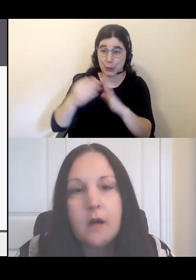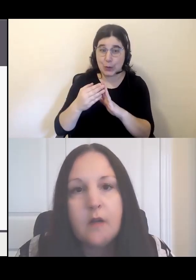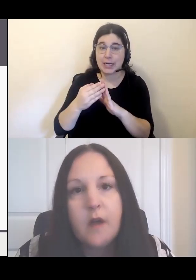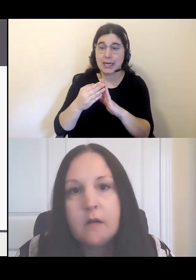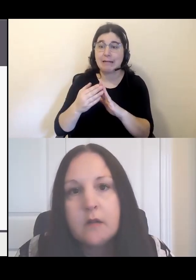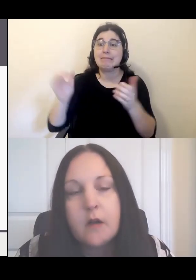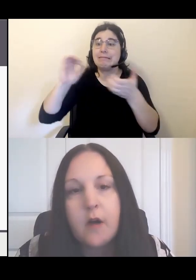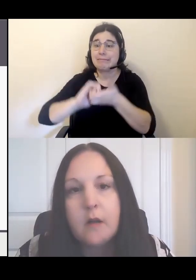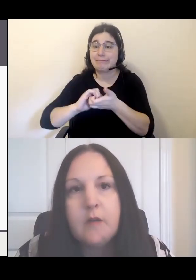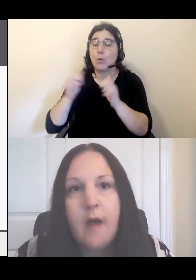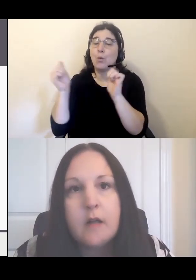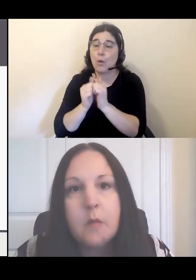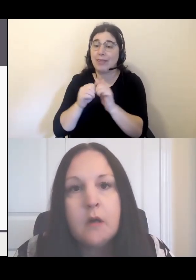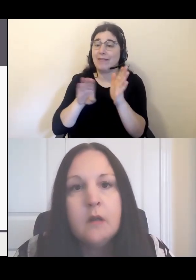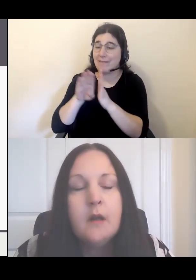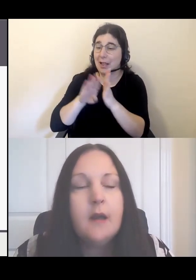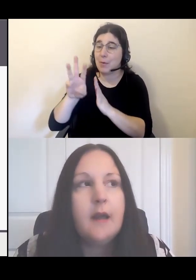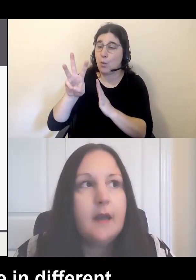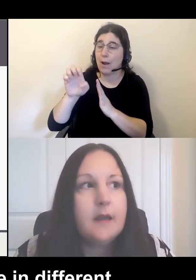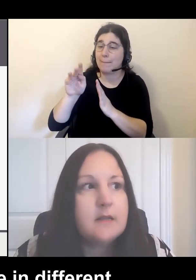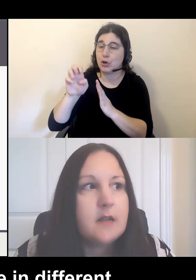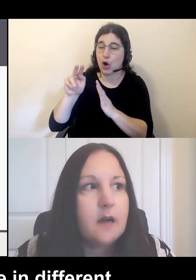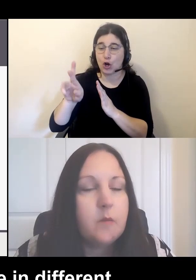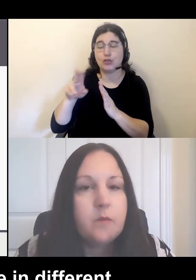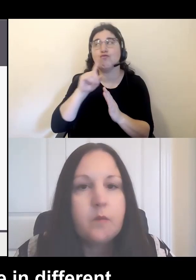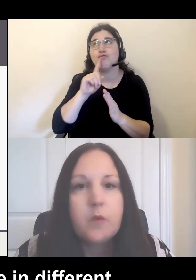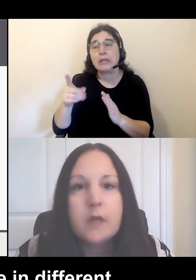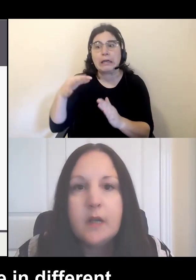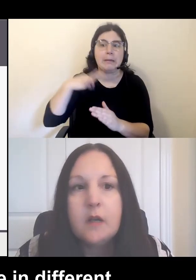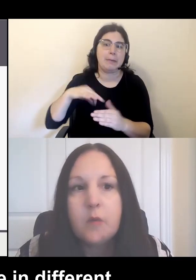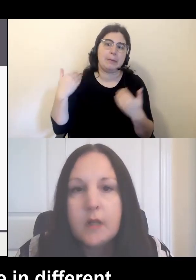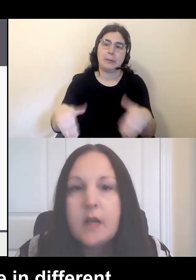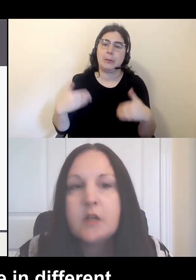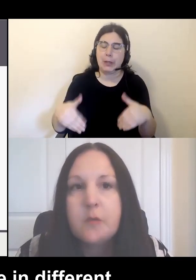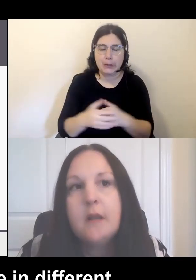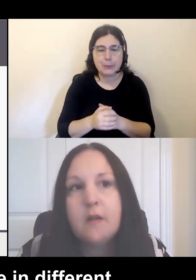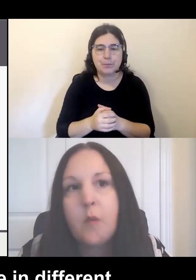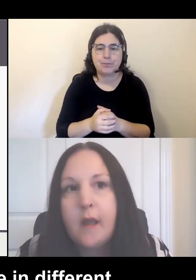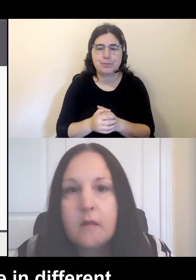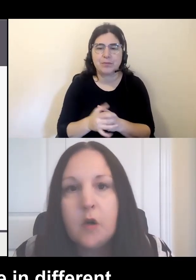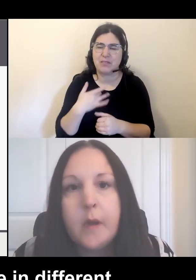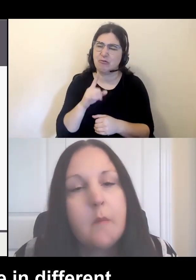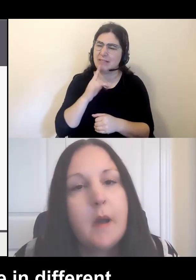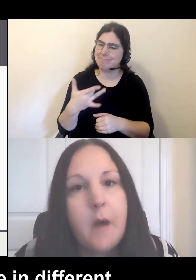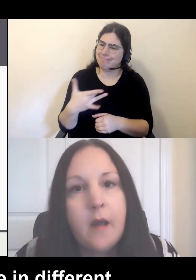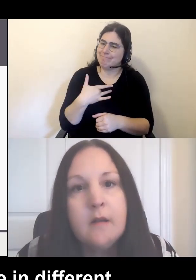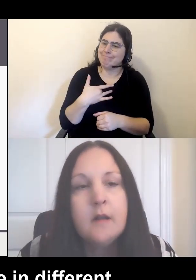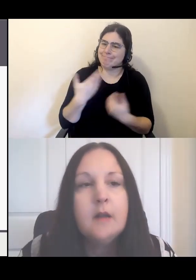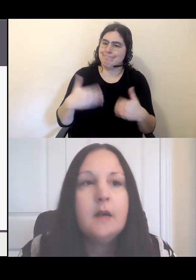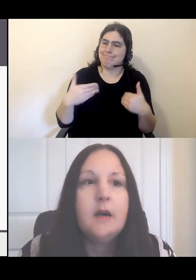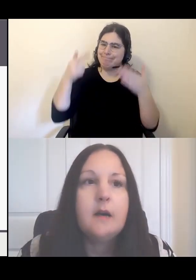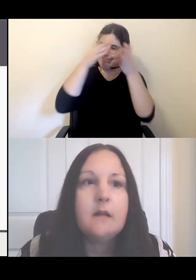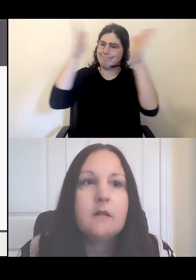webinars, I found incredibly valuable and really touched me in different ways and opened up my